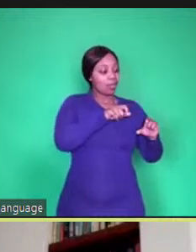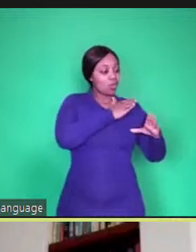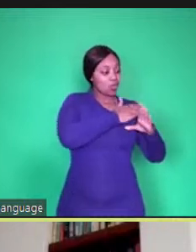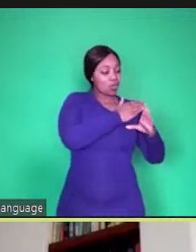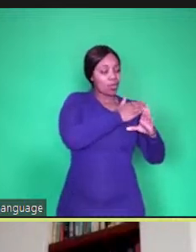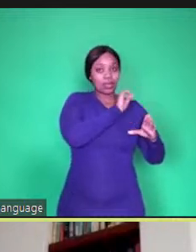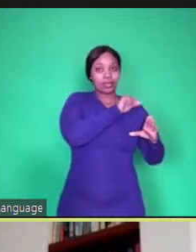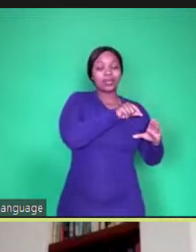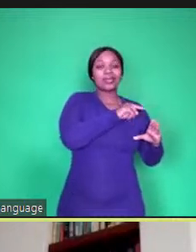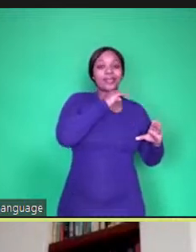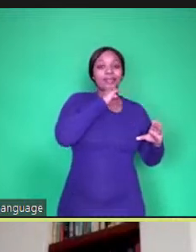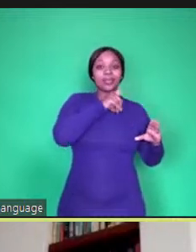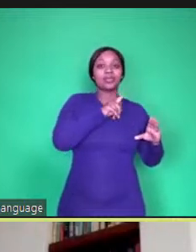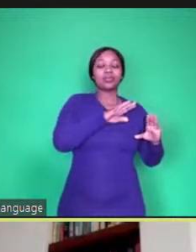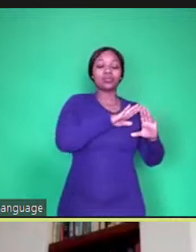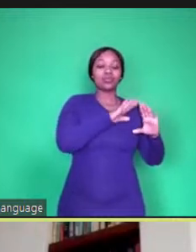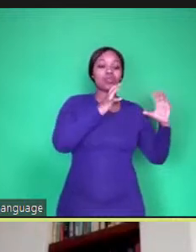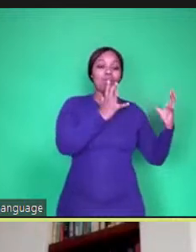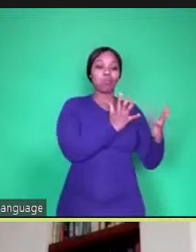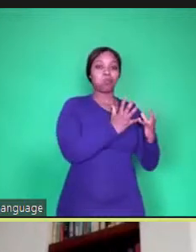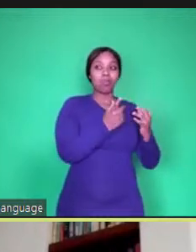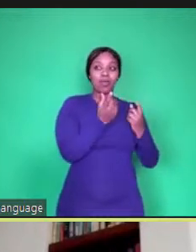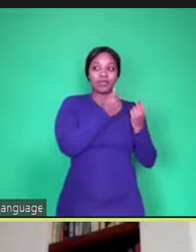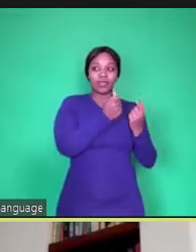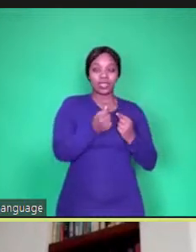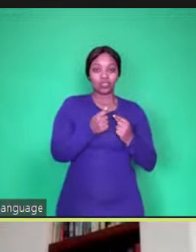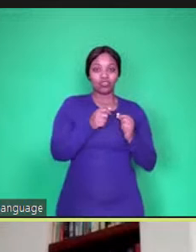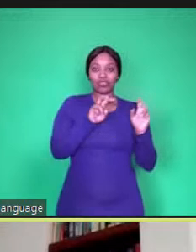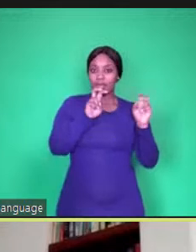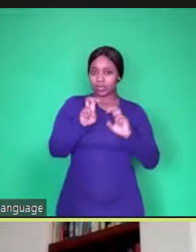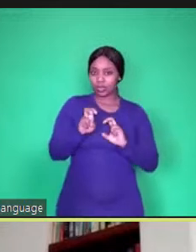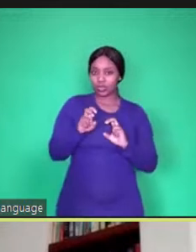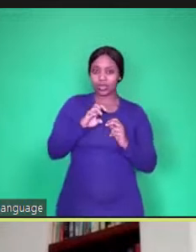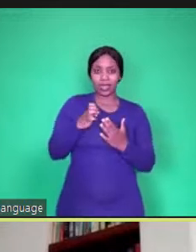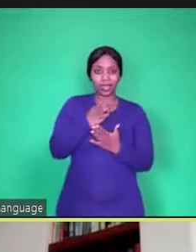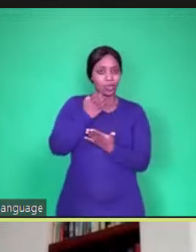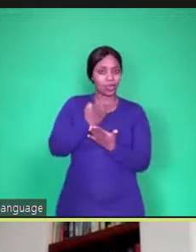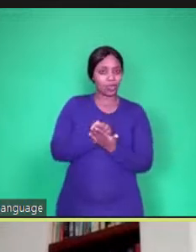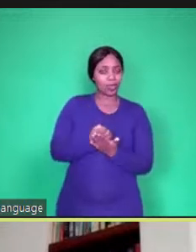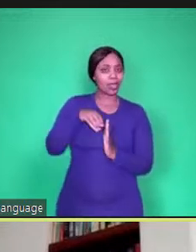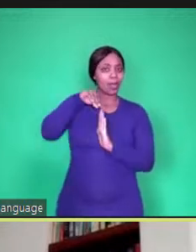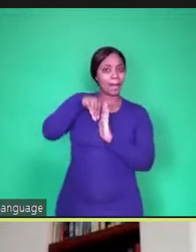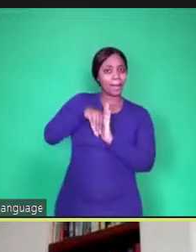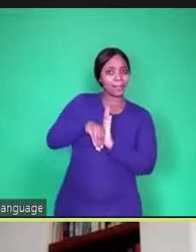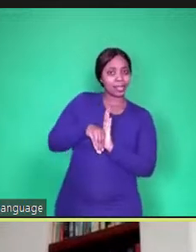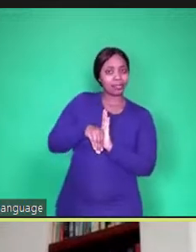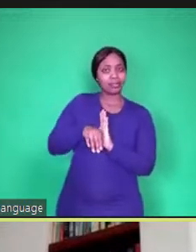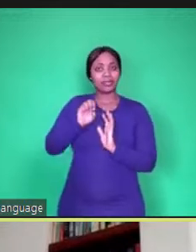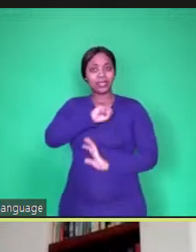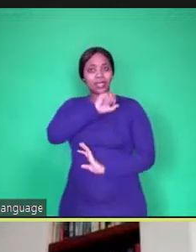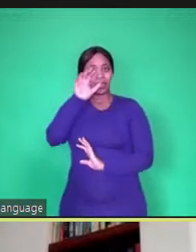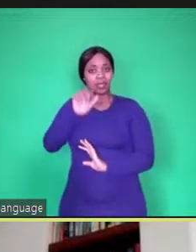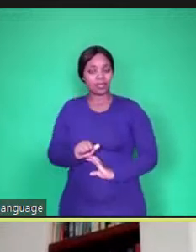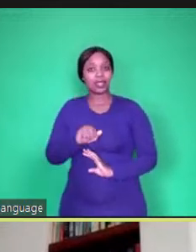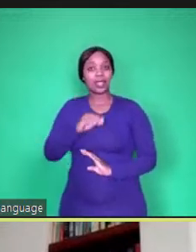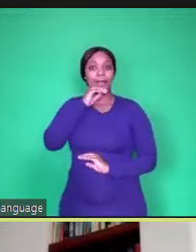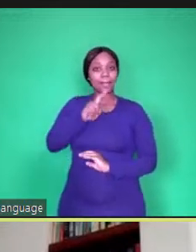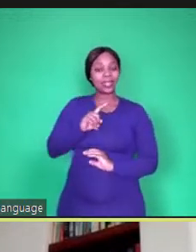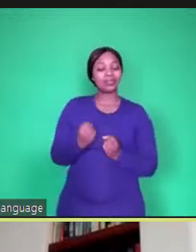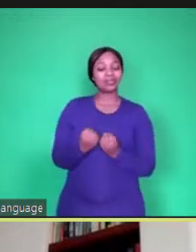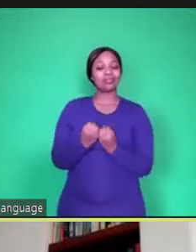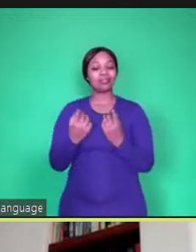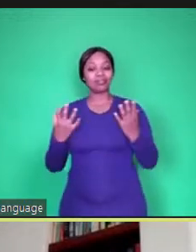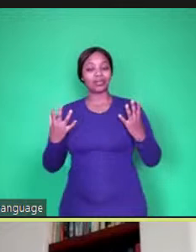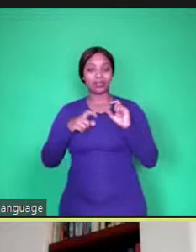the global financial crisis and the economic recession in South Africa, which led to very high levels